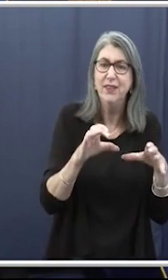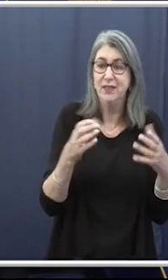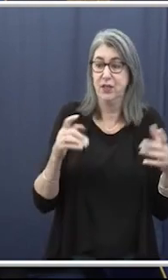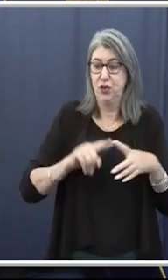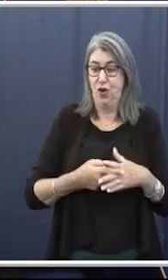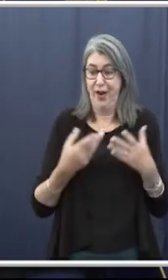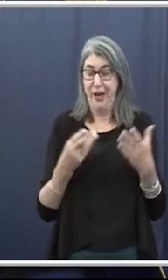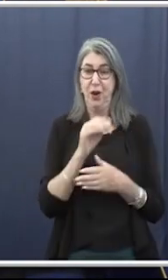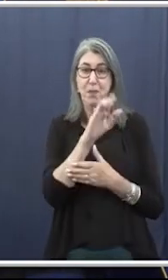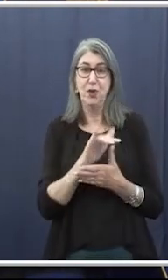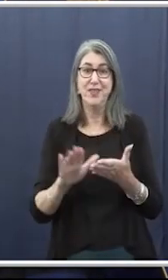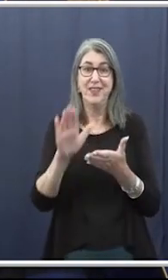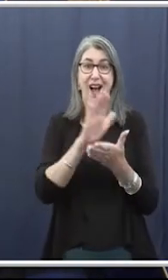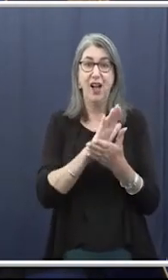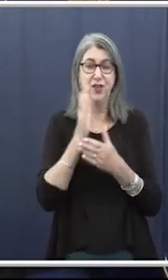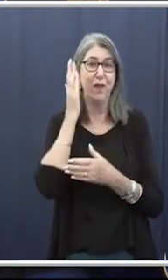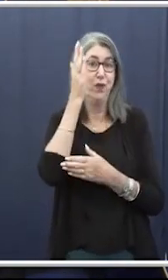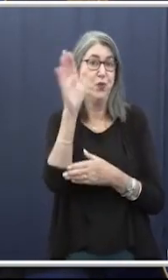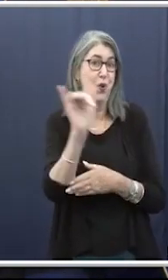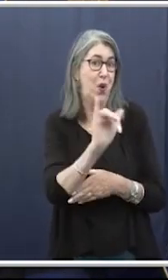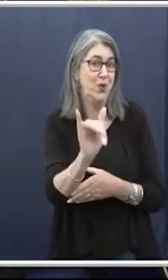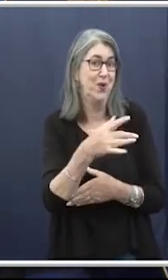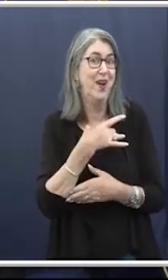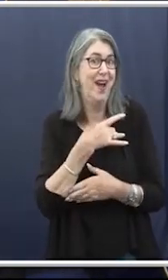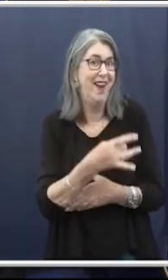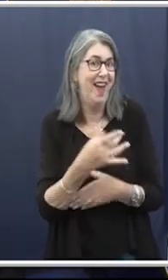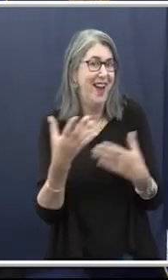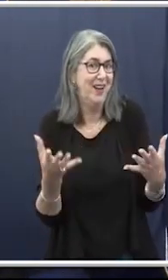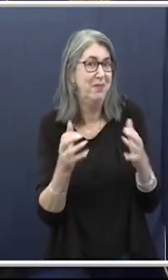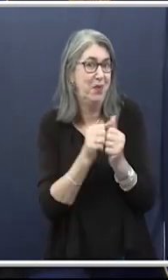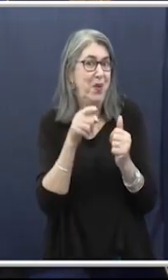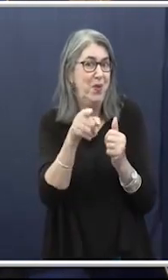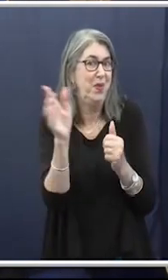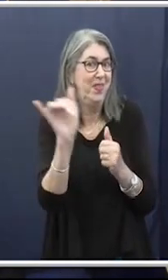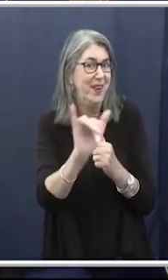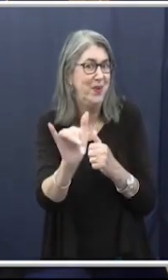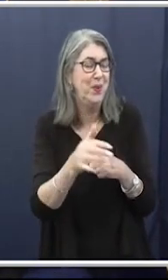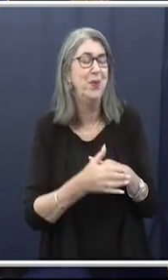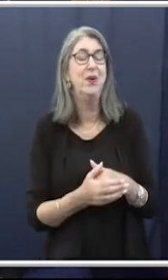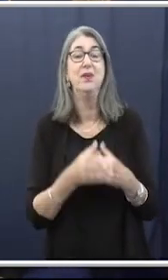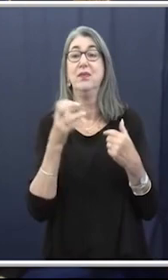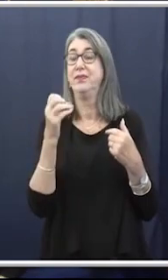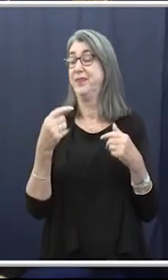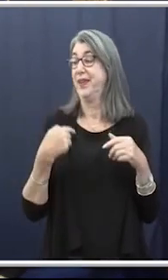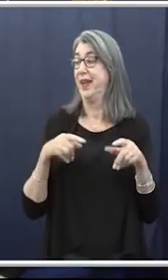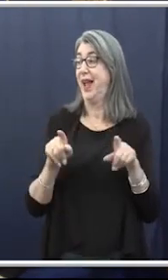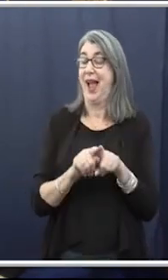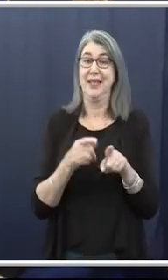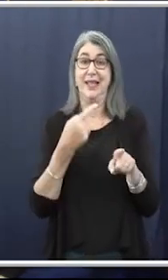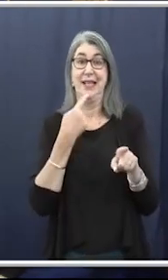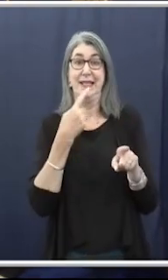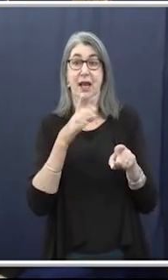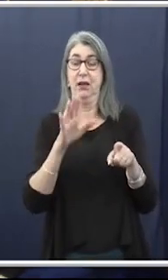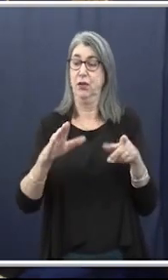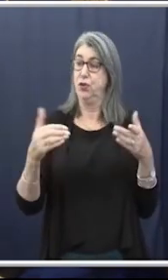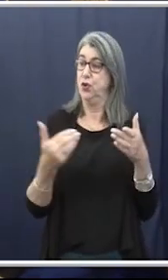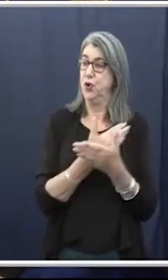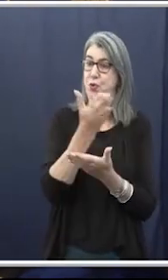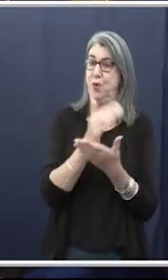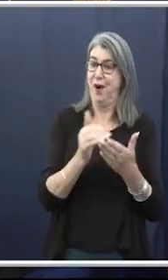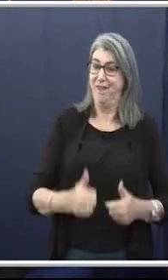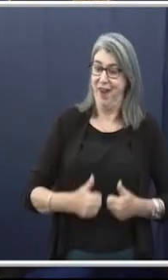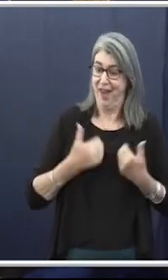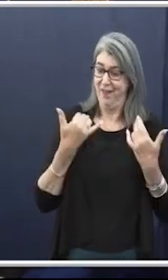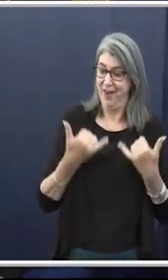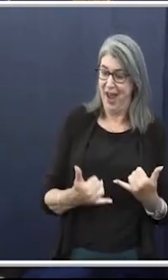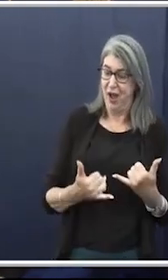and in the future also, I would like to be with you there. So as I said, you are writing your new chapter